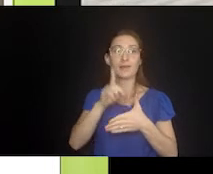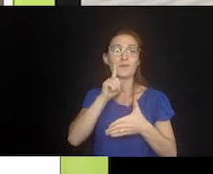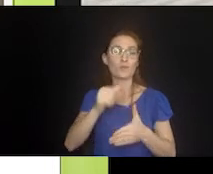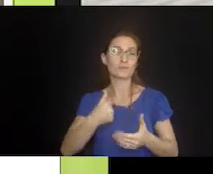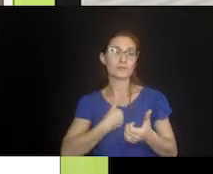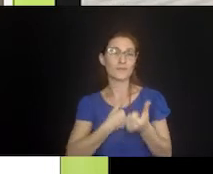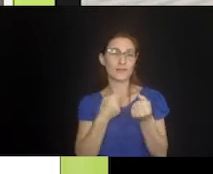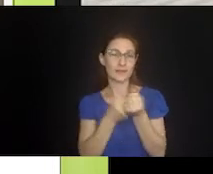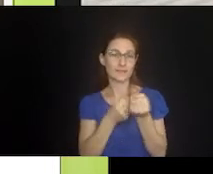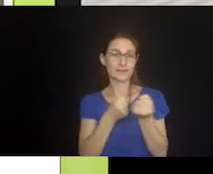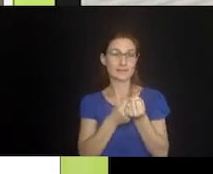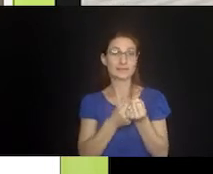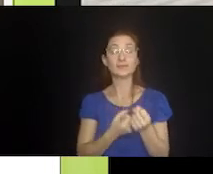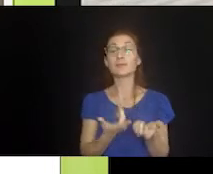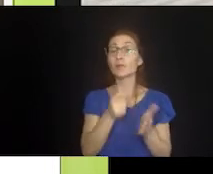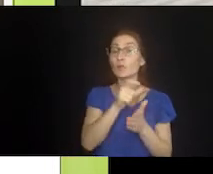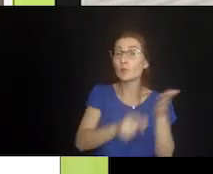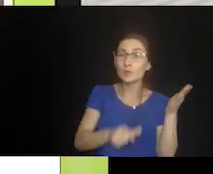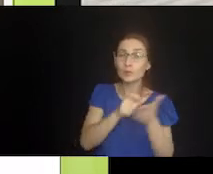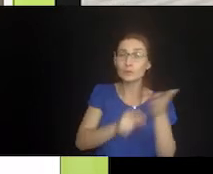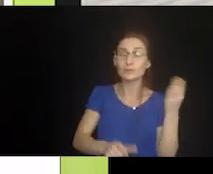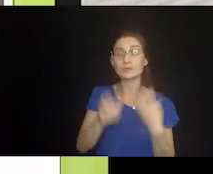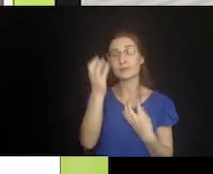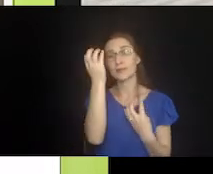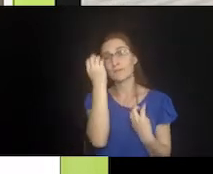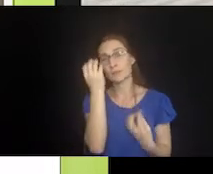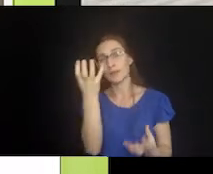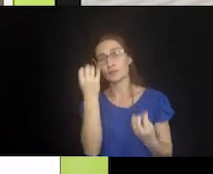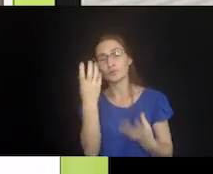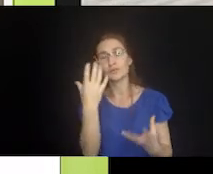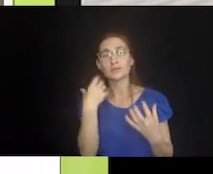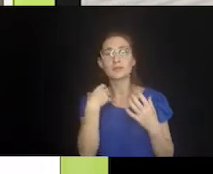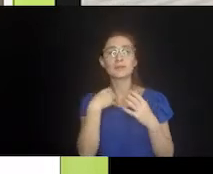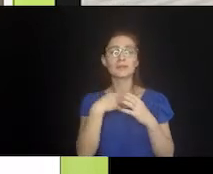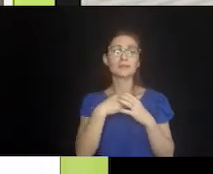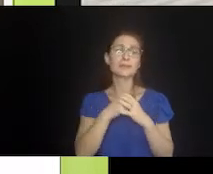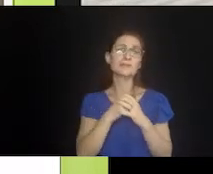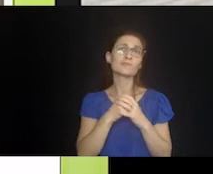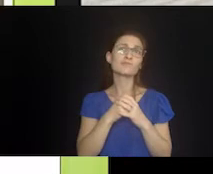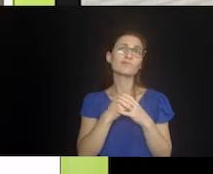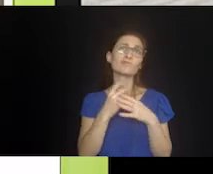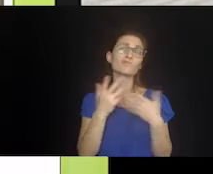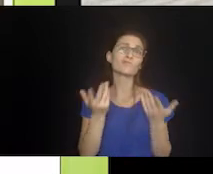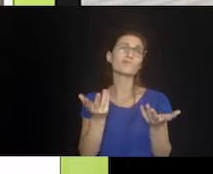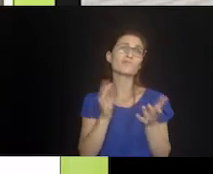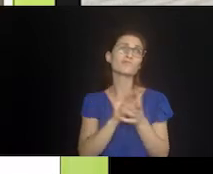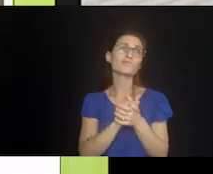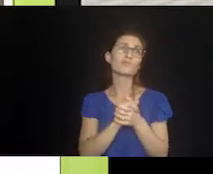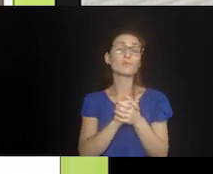original content for self-advocates. We have articles and information.